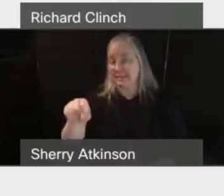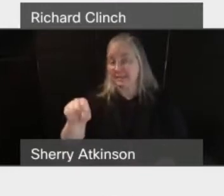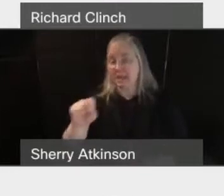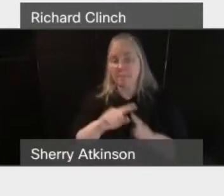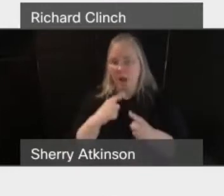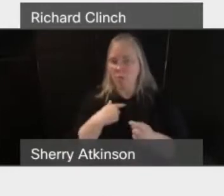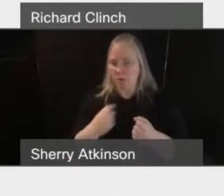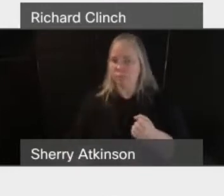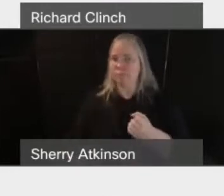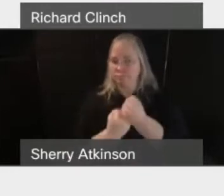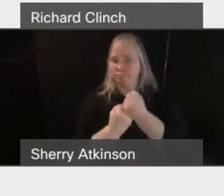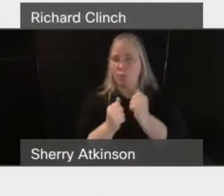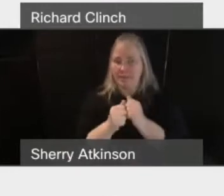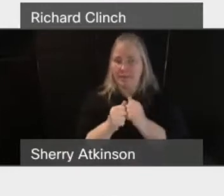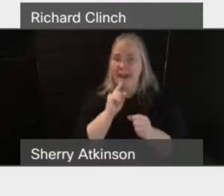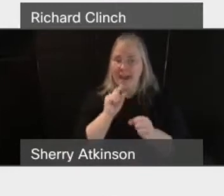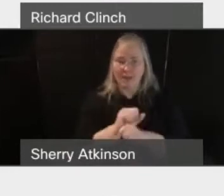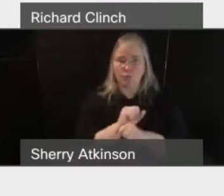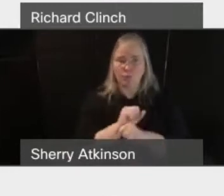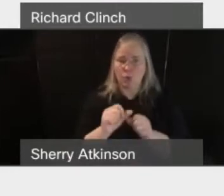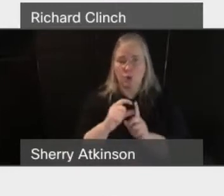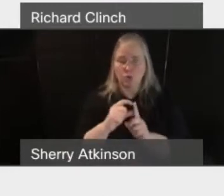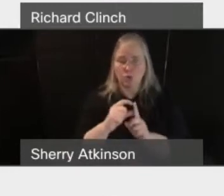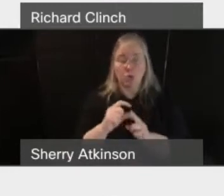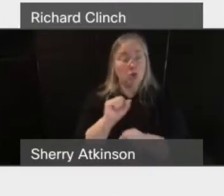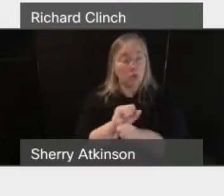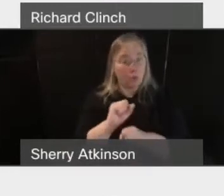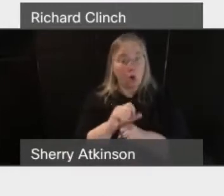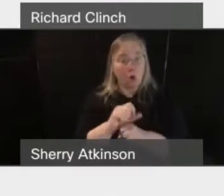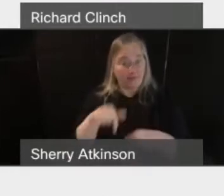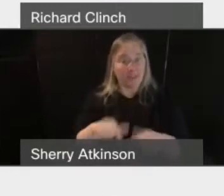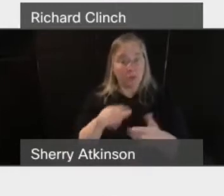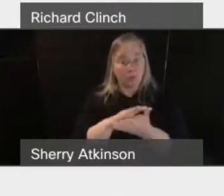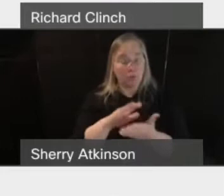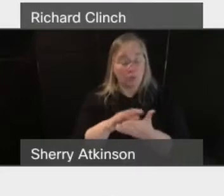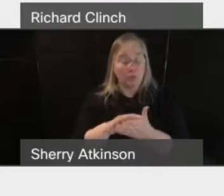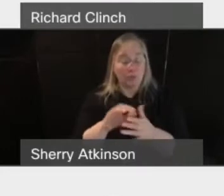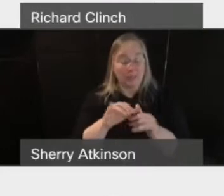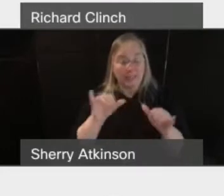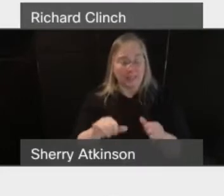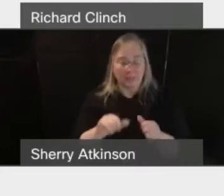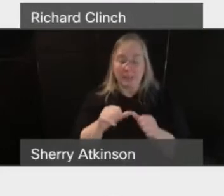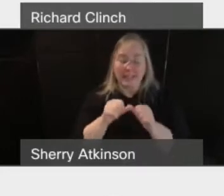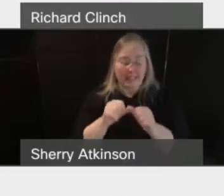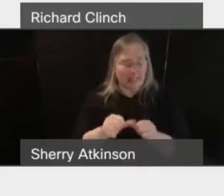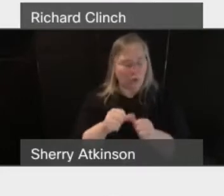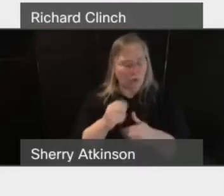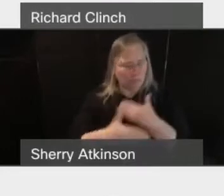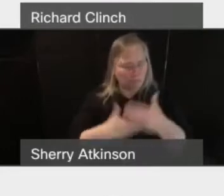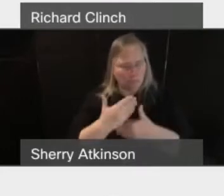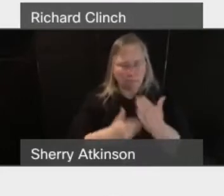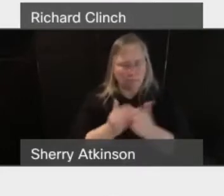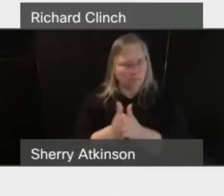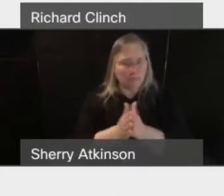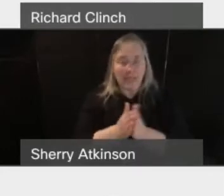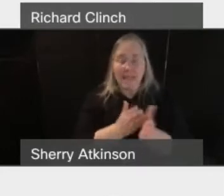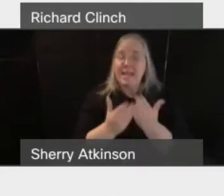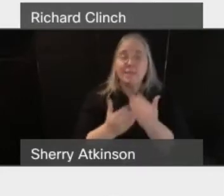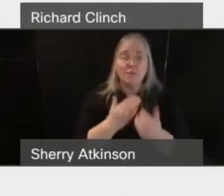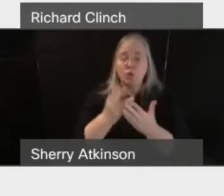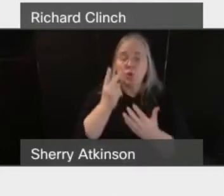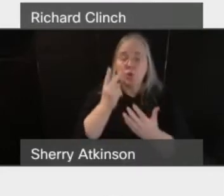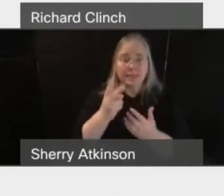that up with actual words. The work of the school system continues in earnest. Although you may not see movement of people in the community,